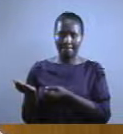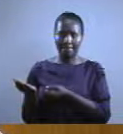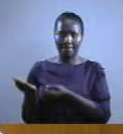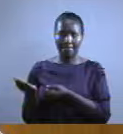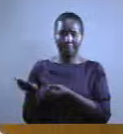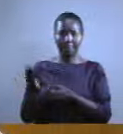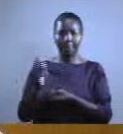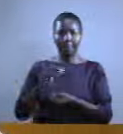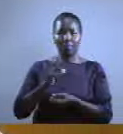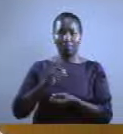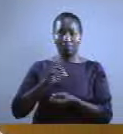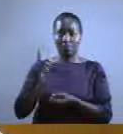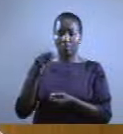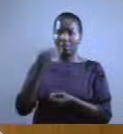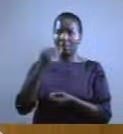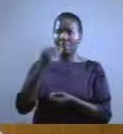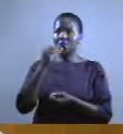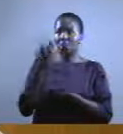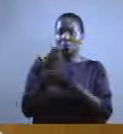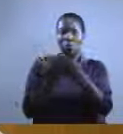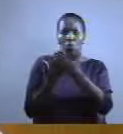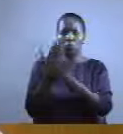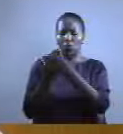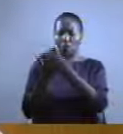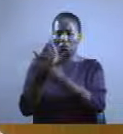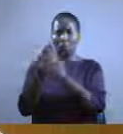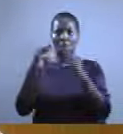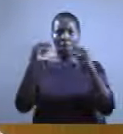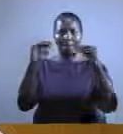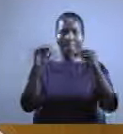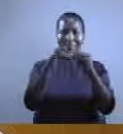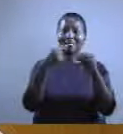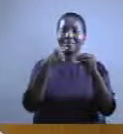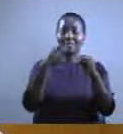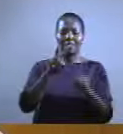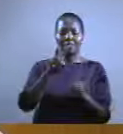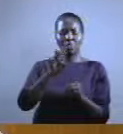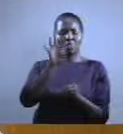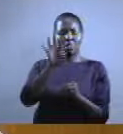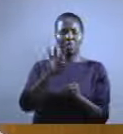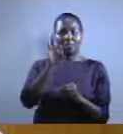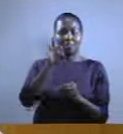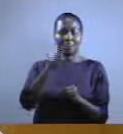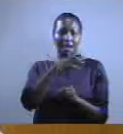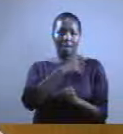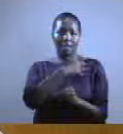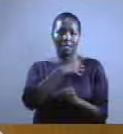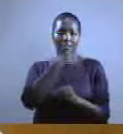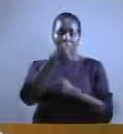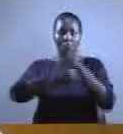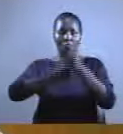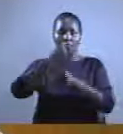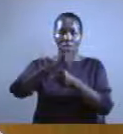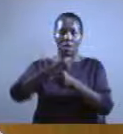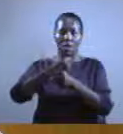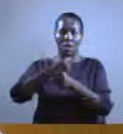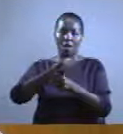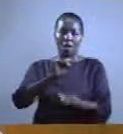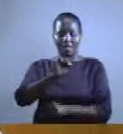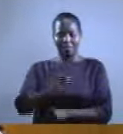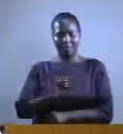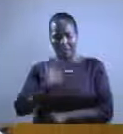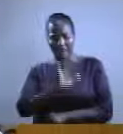for being named by Emerging Markets as the 2013 Minister for Sub-Saharan